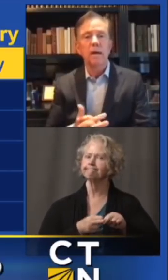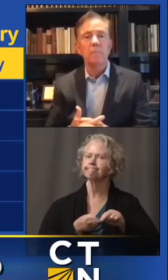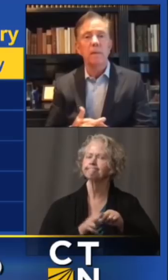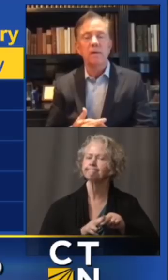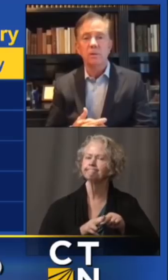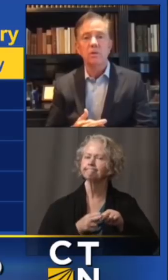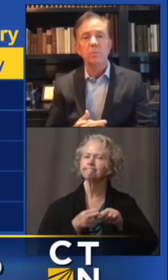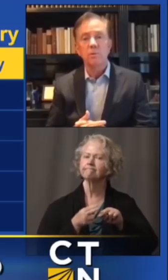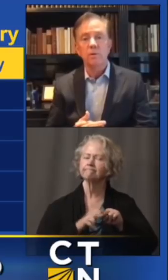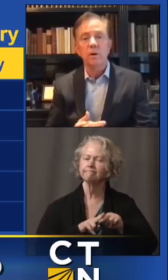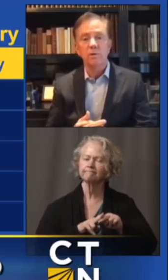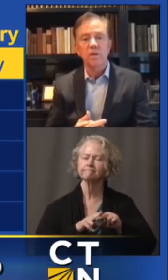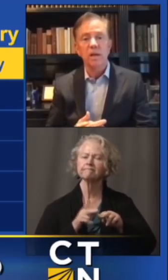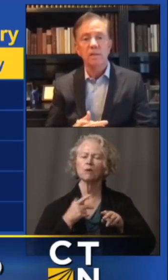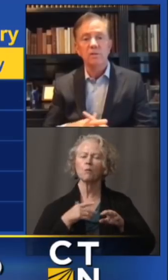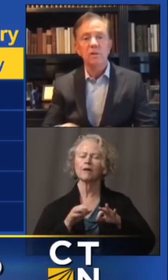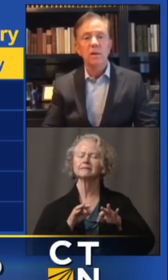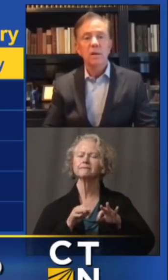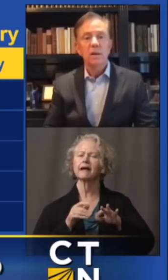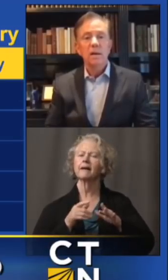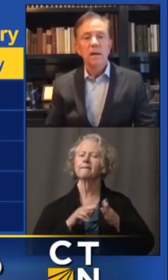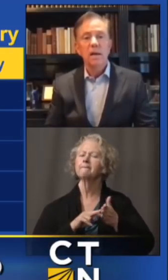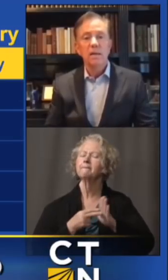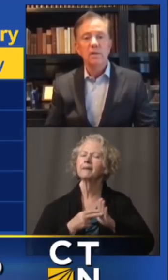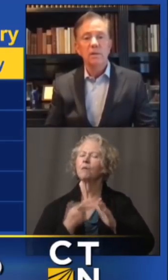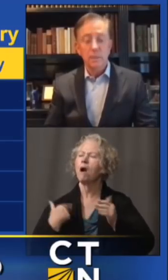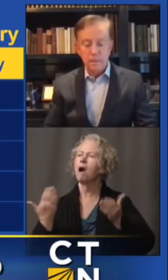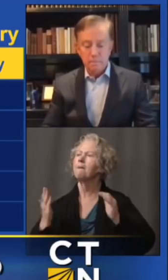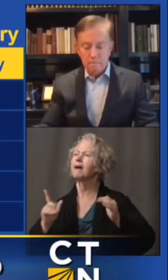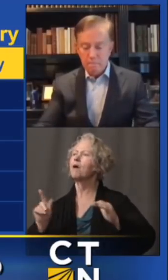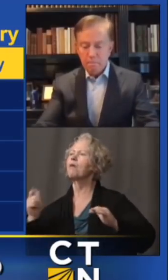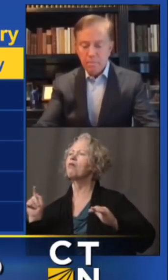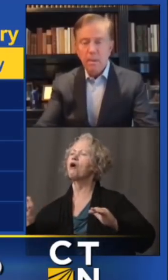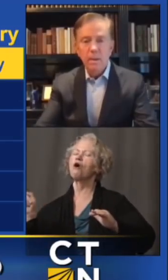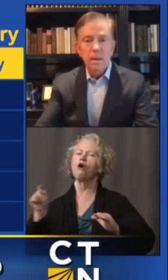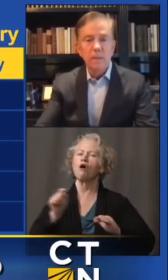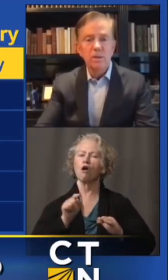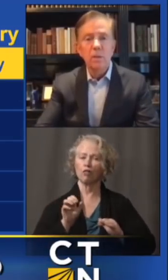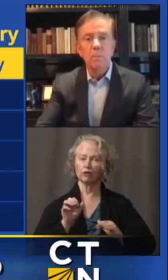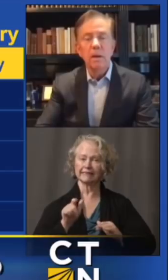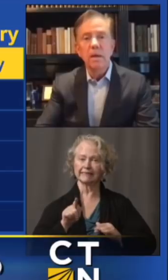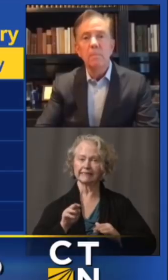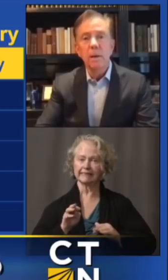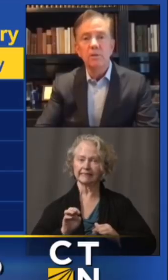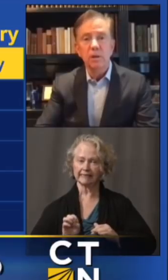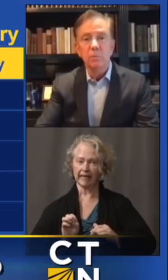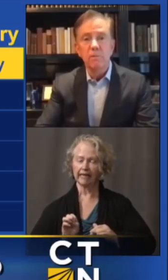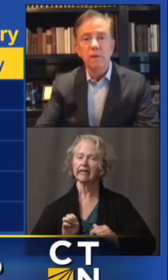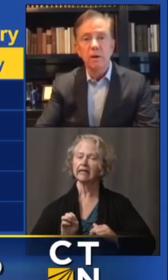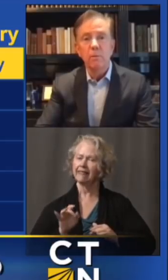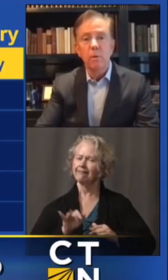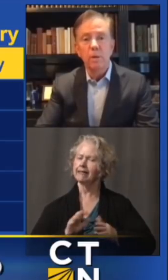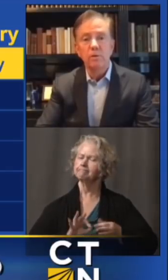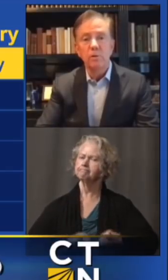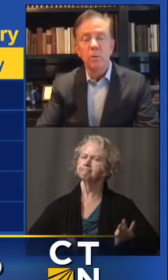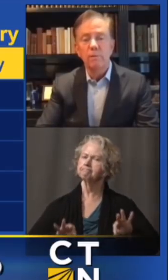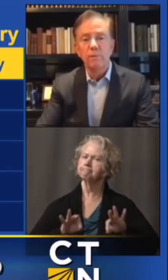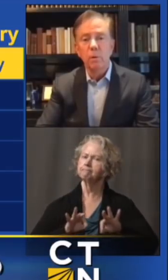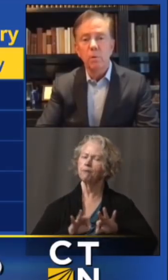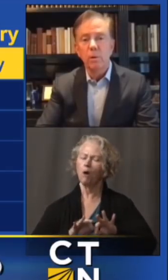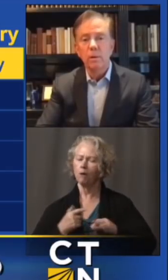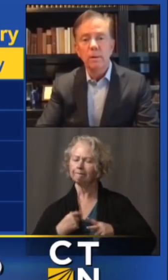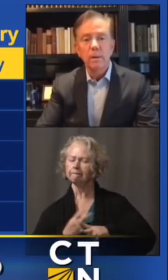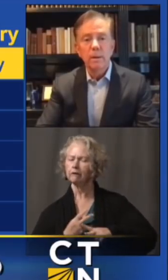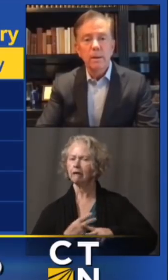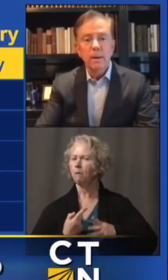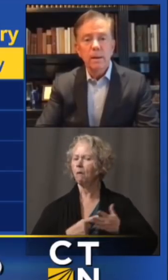what that means in terms of other states. And it's going to be a key metric as we figure out what we do going